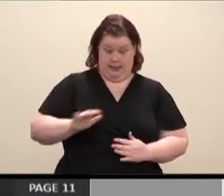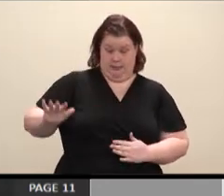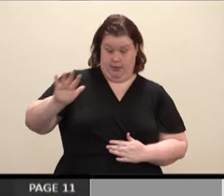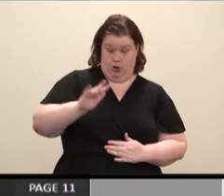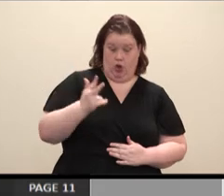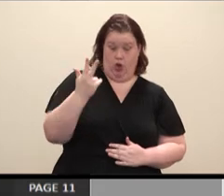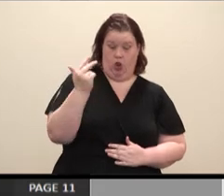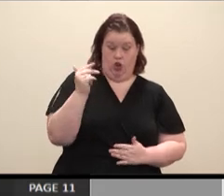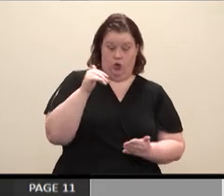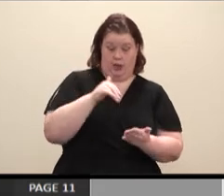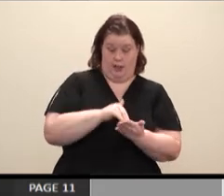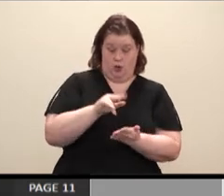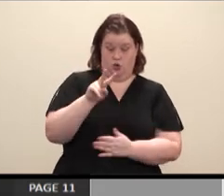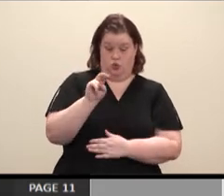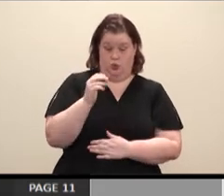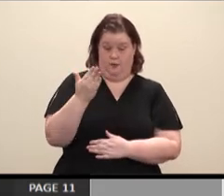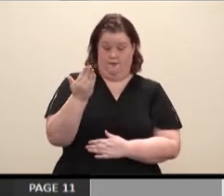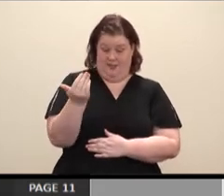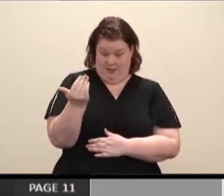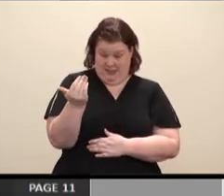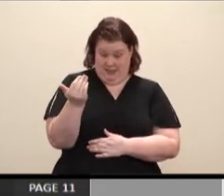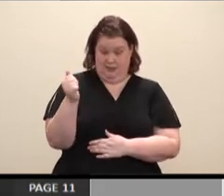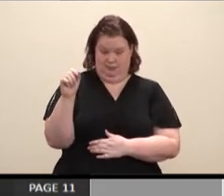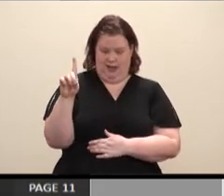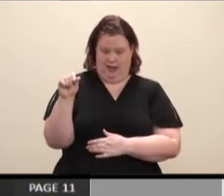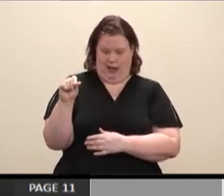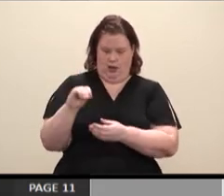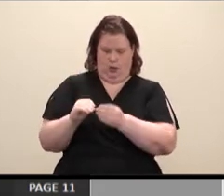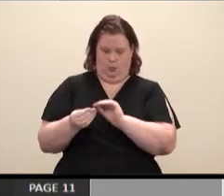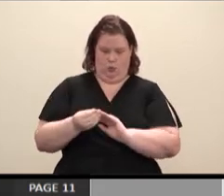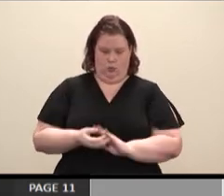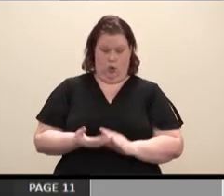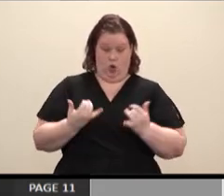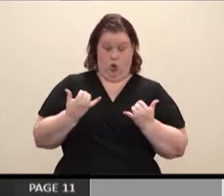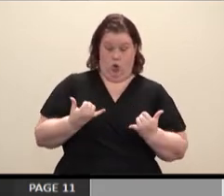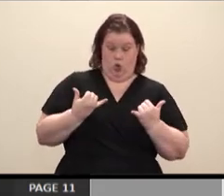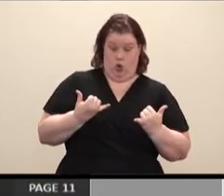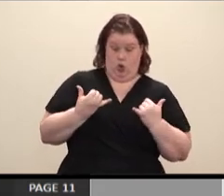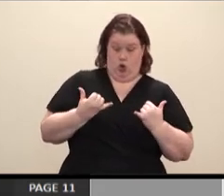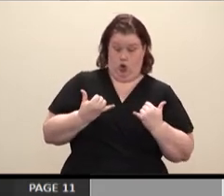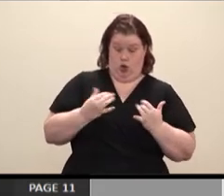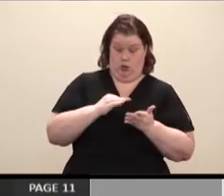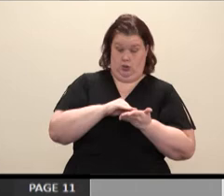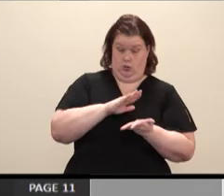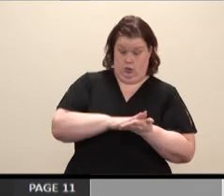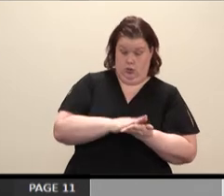13,215. This is an ADA number. They currently have us at